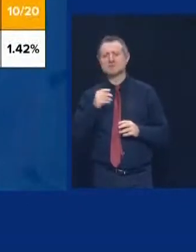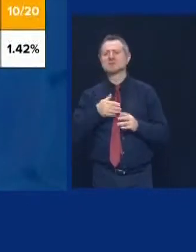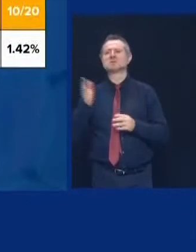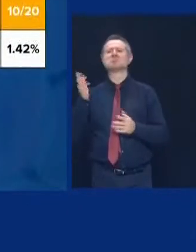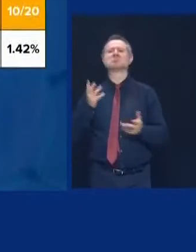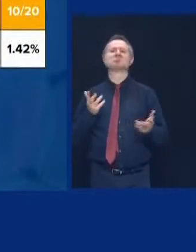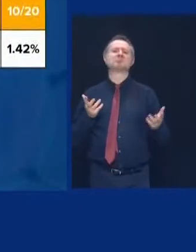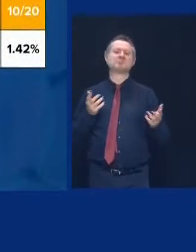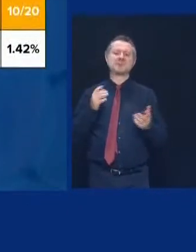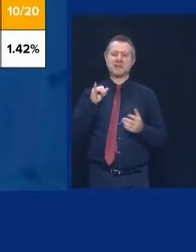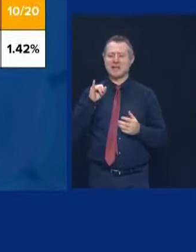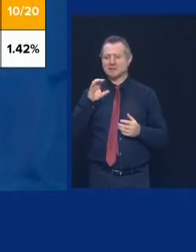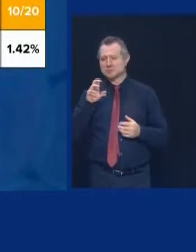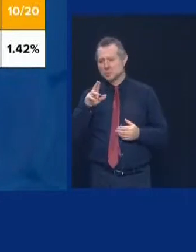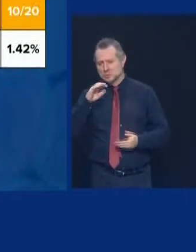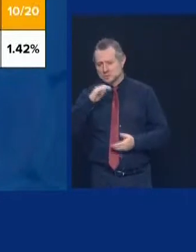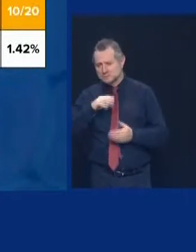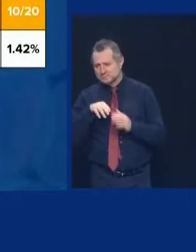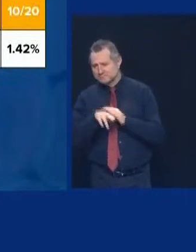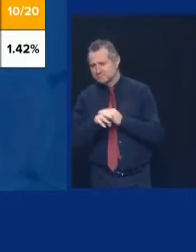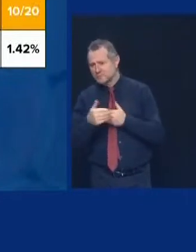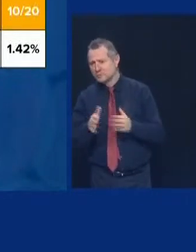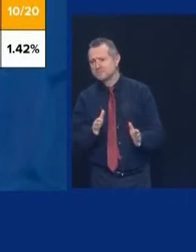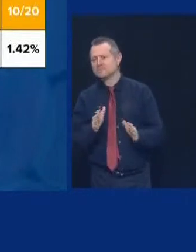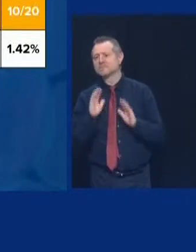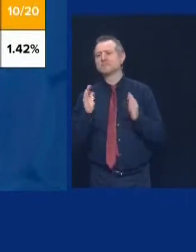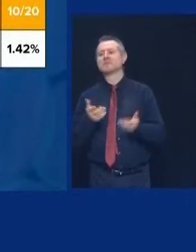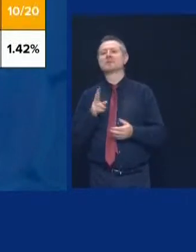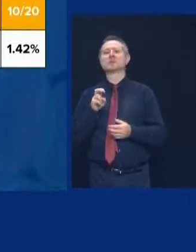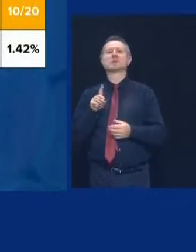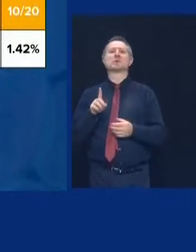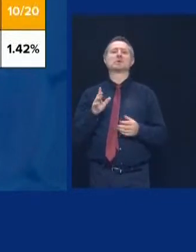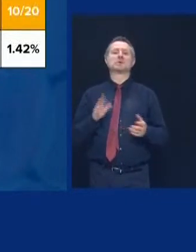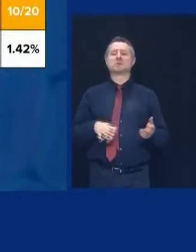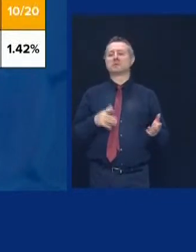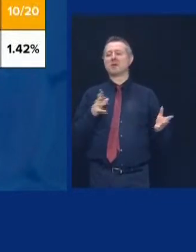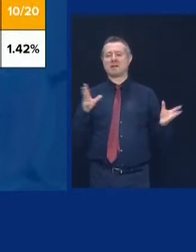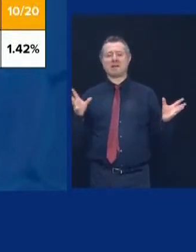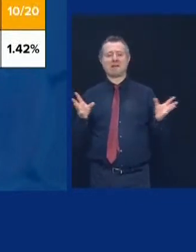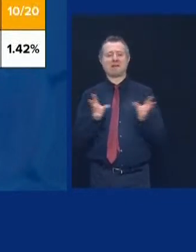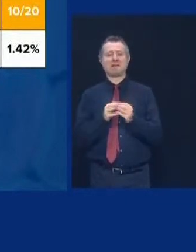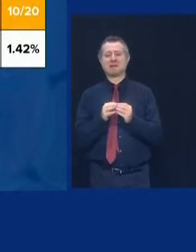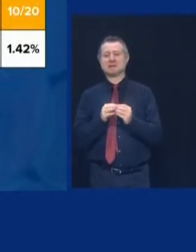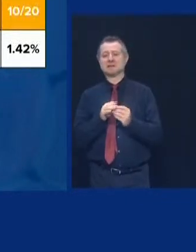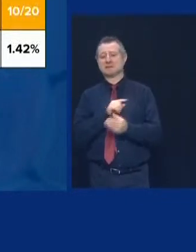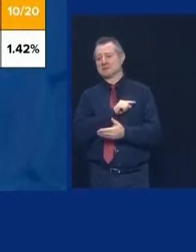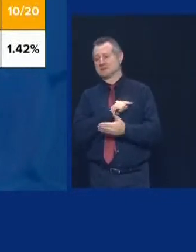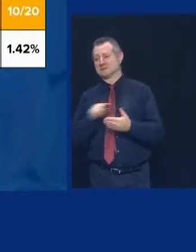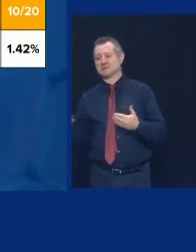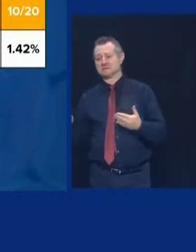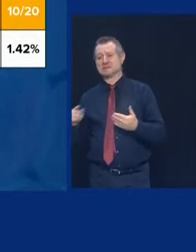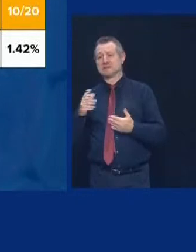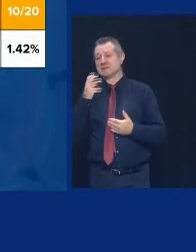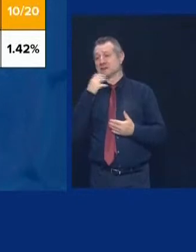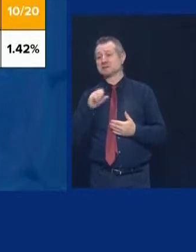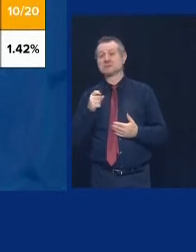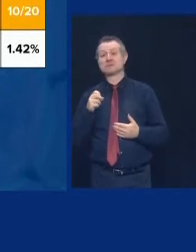103. This is what the state looks like, taking out the oversample of the hotspots for